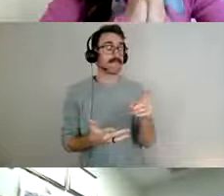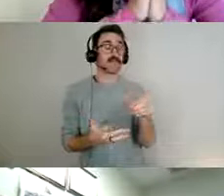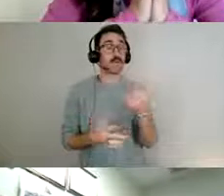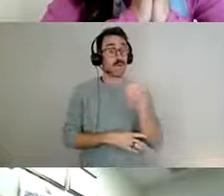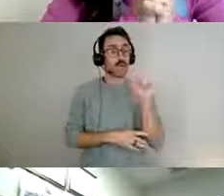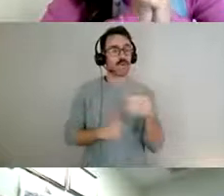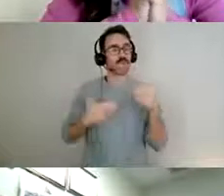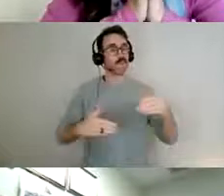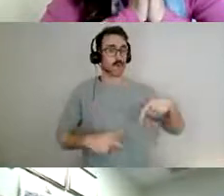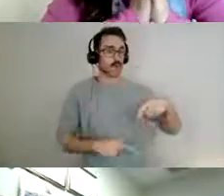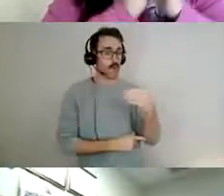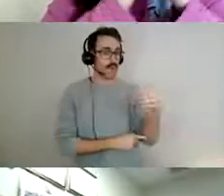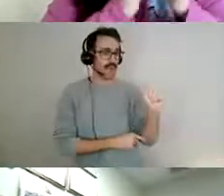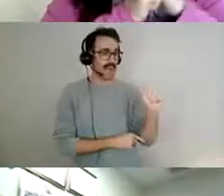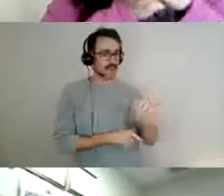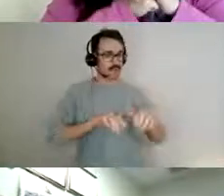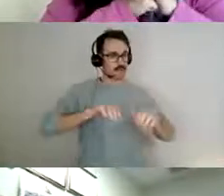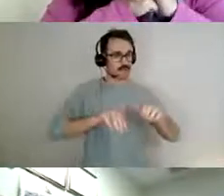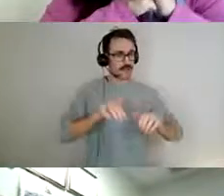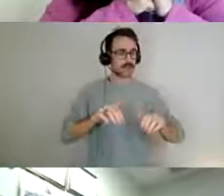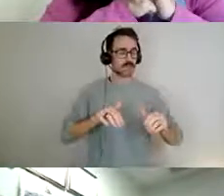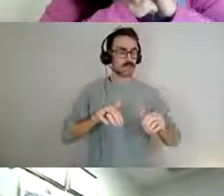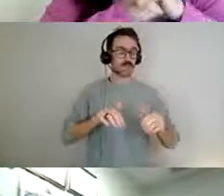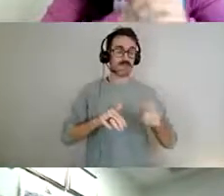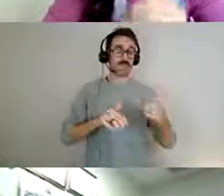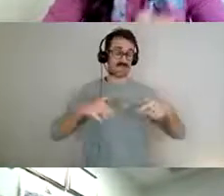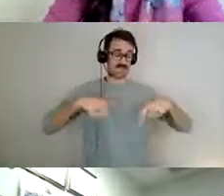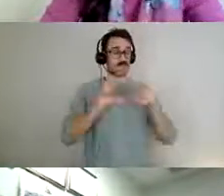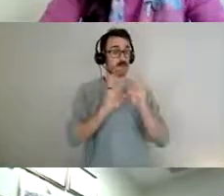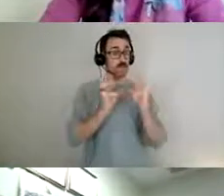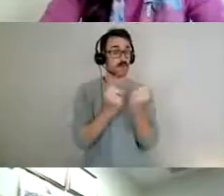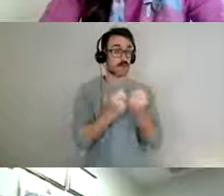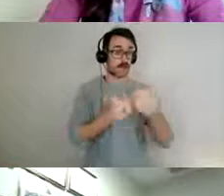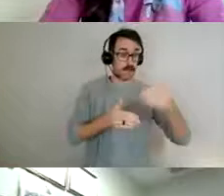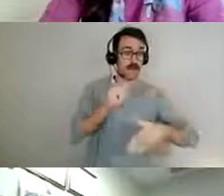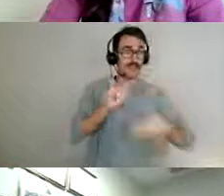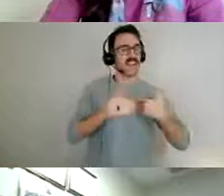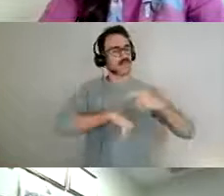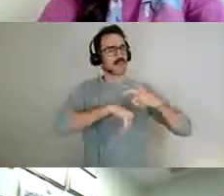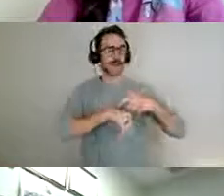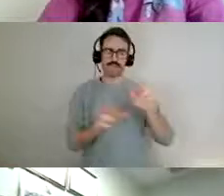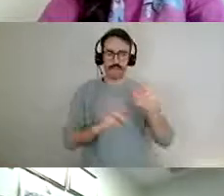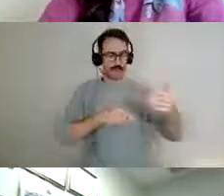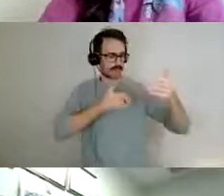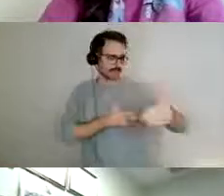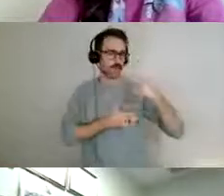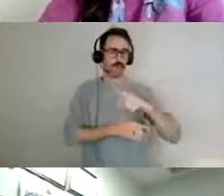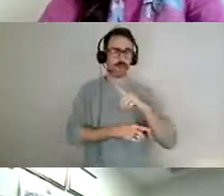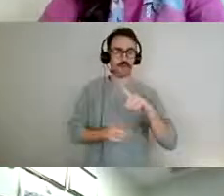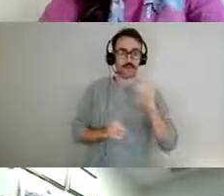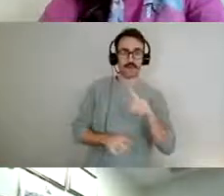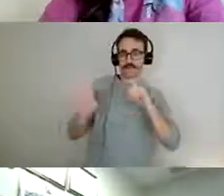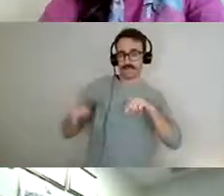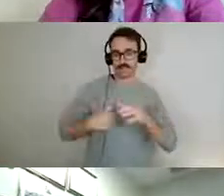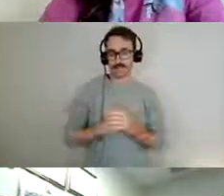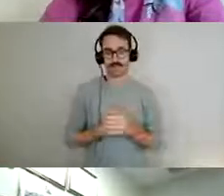questions in the Q&A box, because we'll have a nice chunk of time at the end for your questions and answers. We have Chris